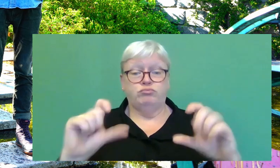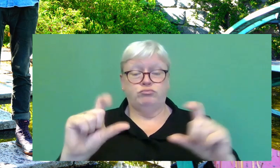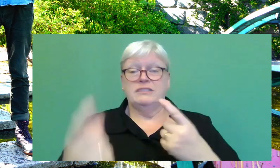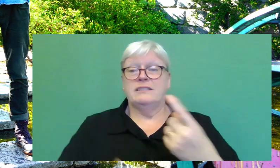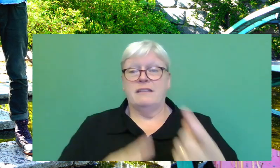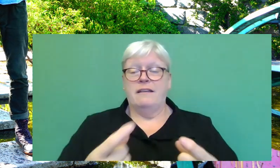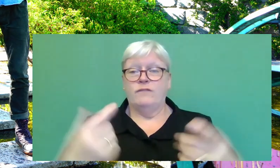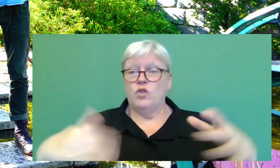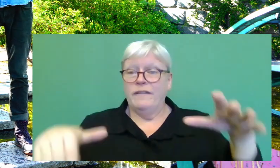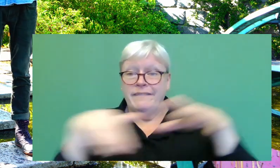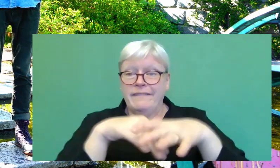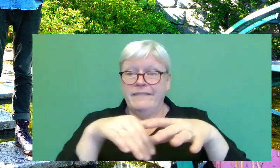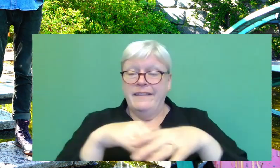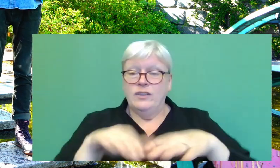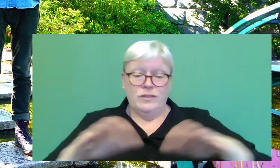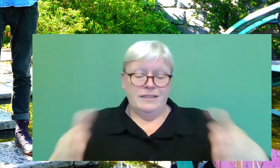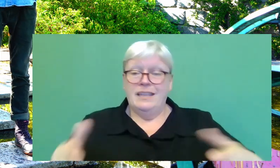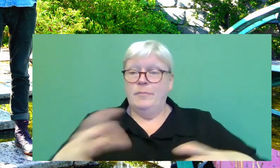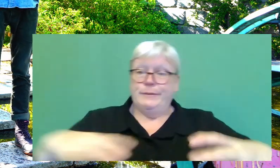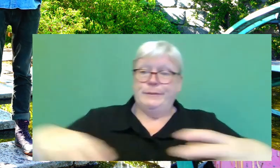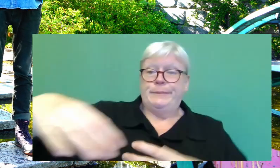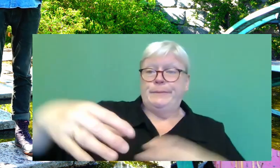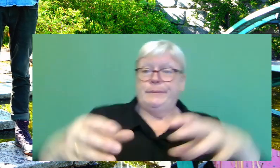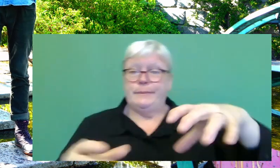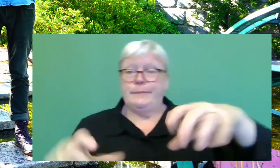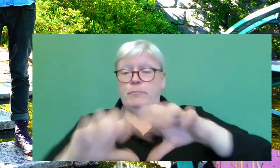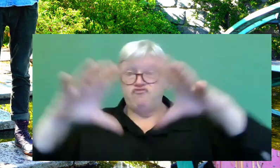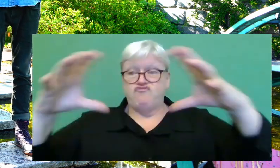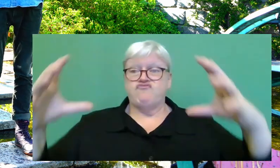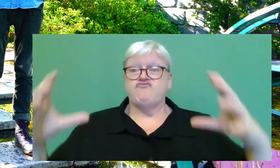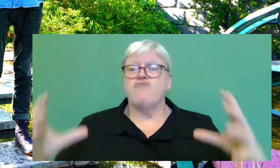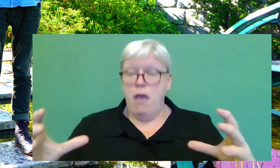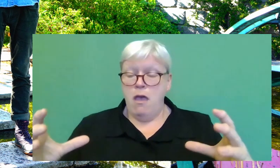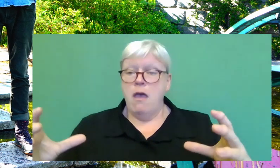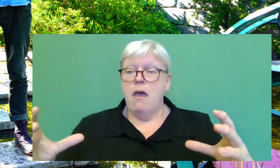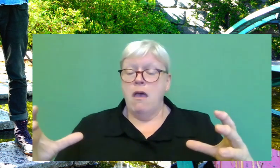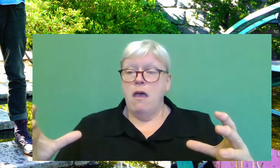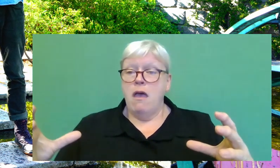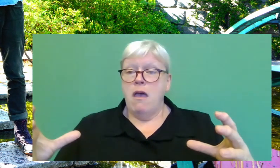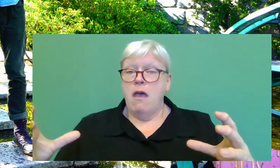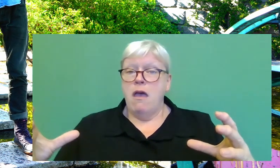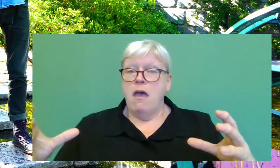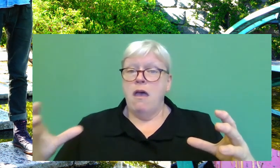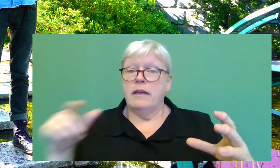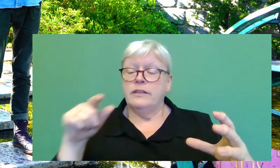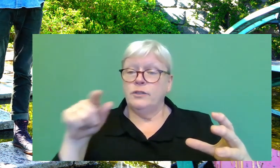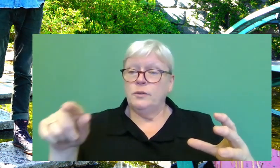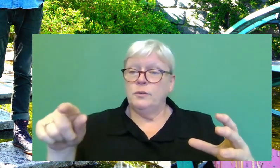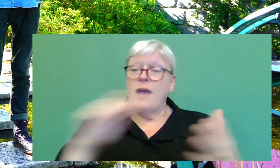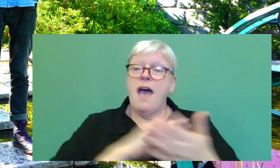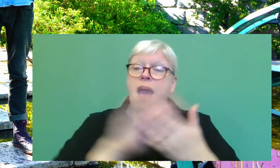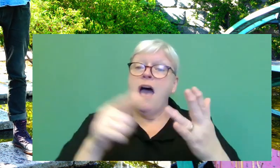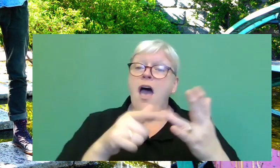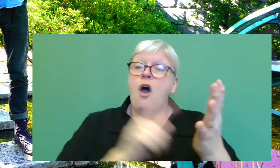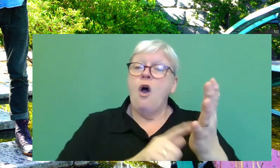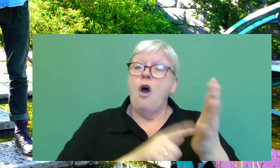its circumference is akin to Jupiter, not decommissioned Pluto. You and Holly have to swap seats so